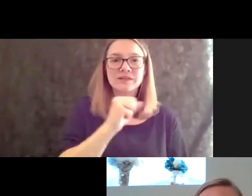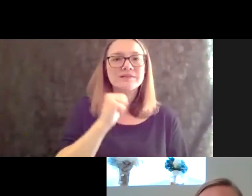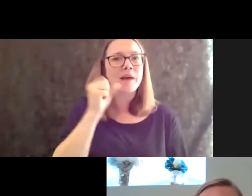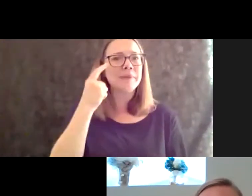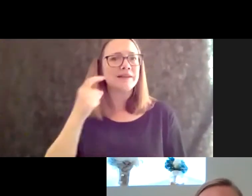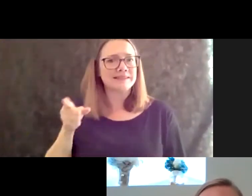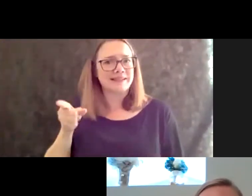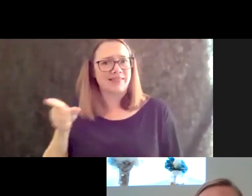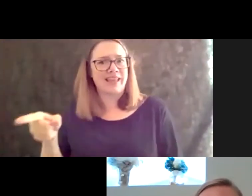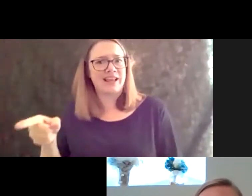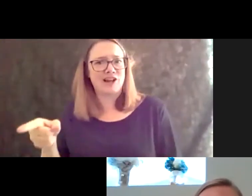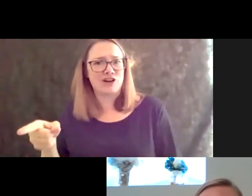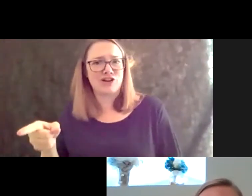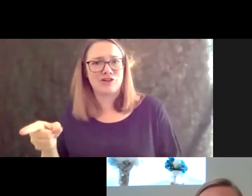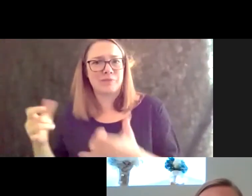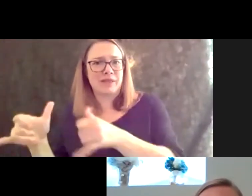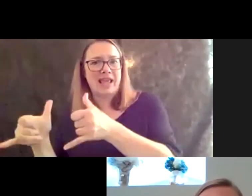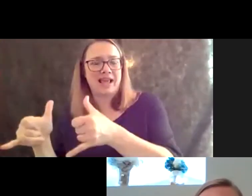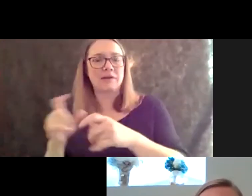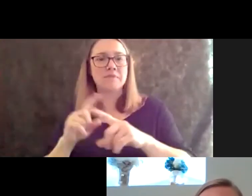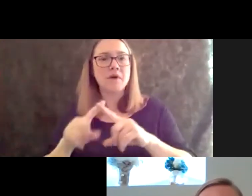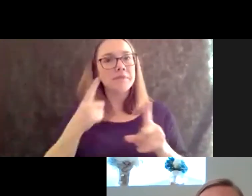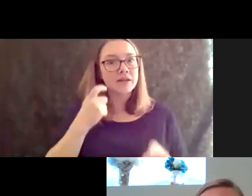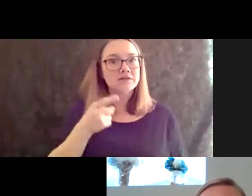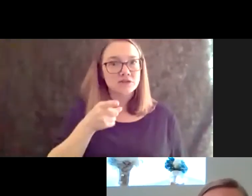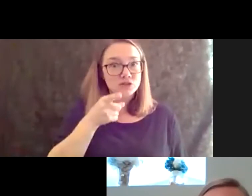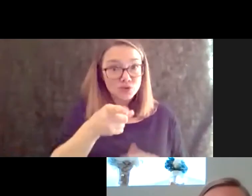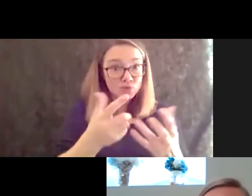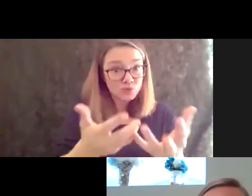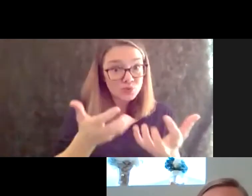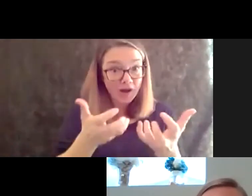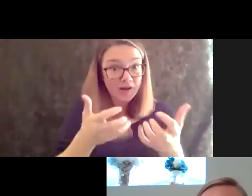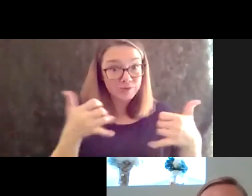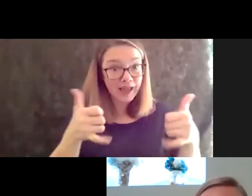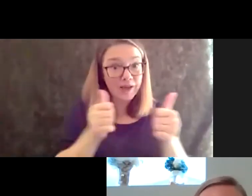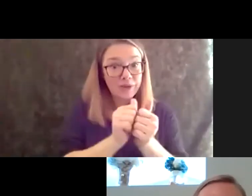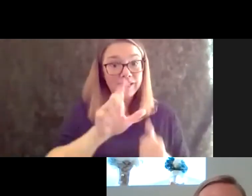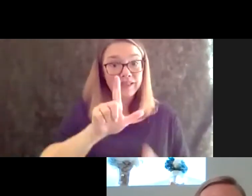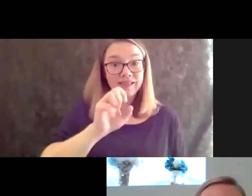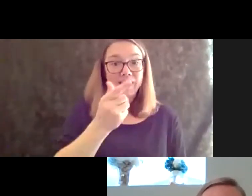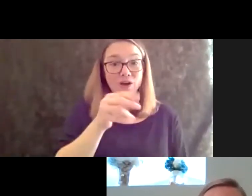but because you genuinely like want to. And it's okay for that too.